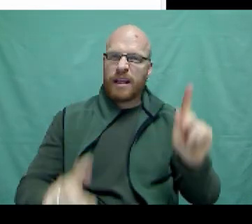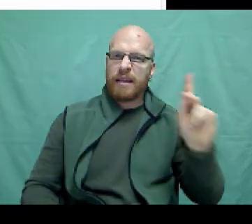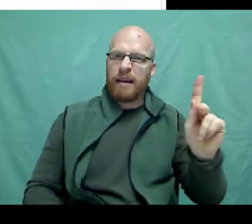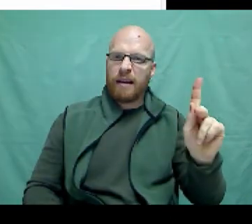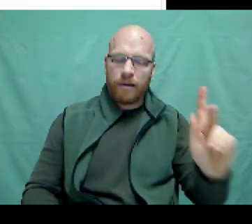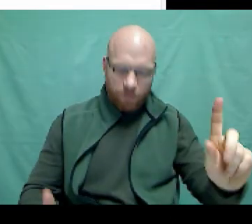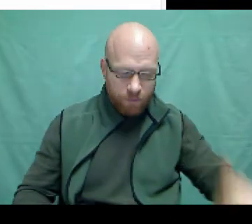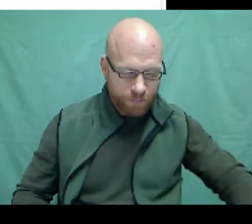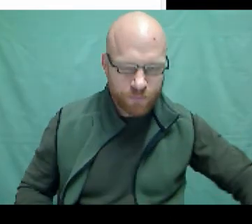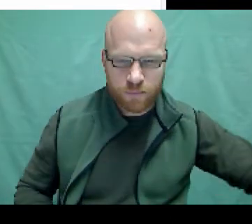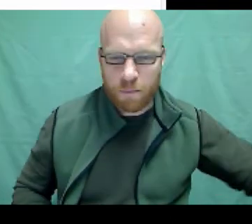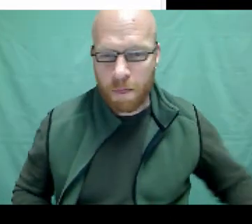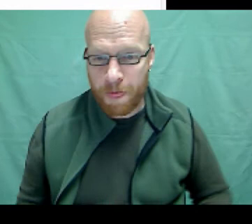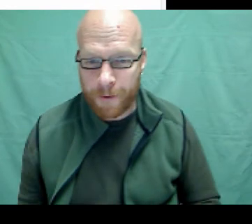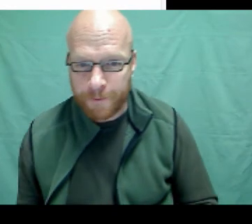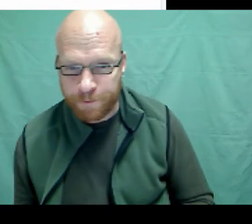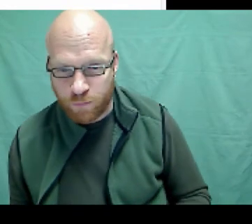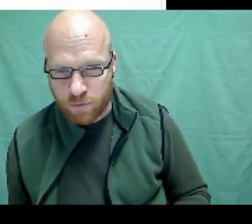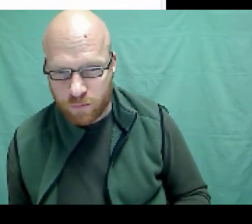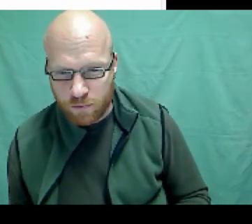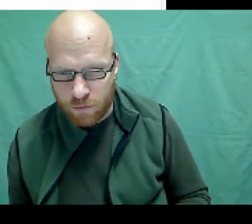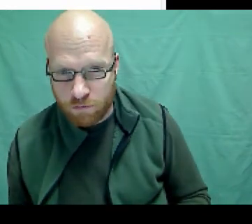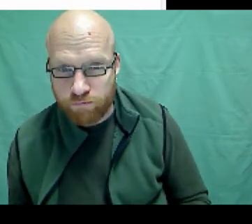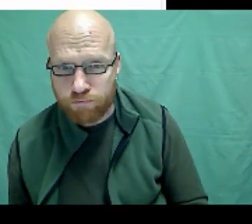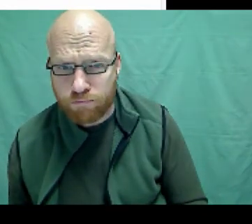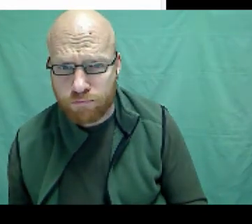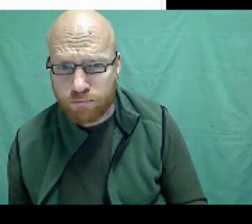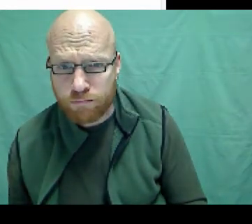And multiply that with the square root of 2 times k.